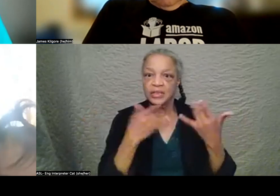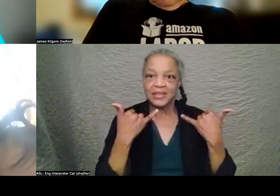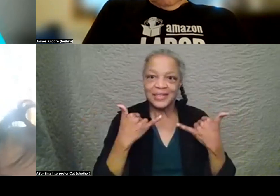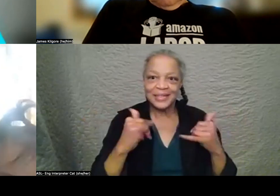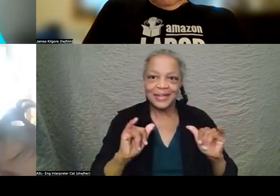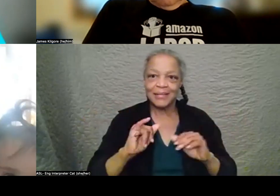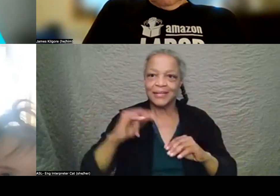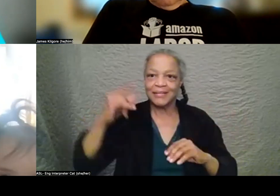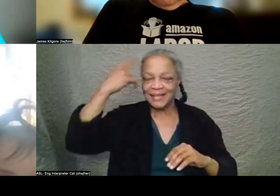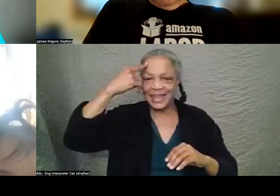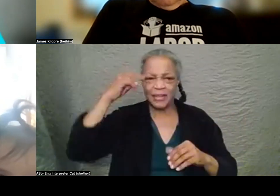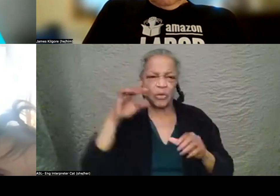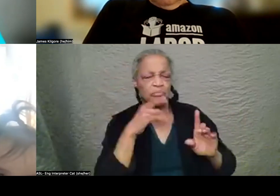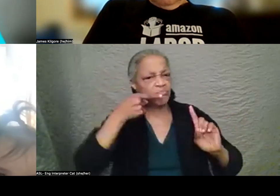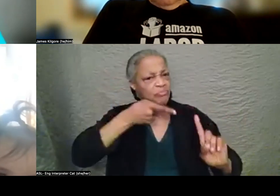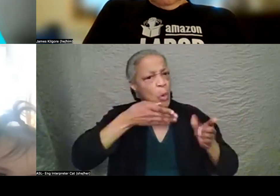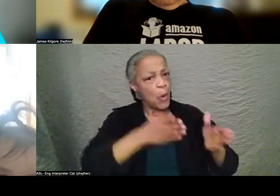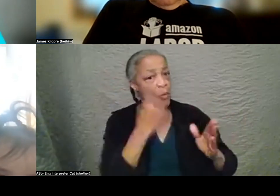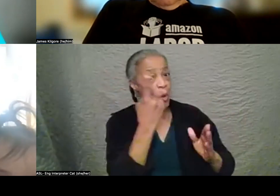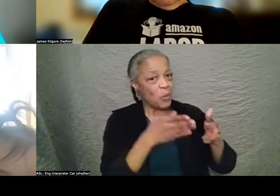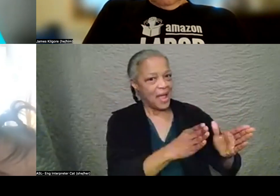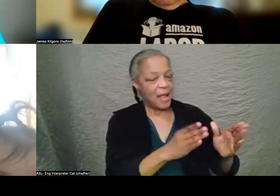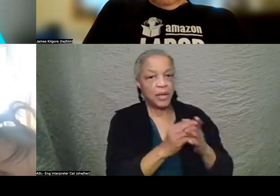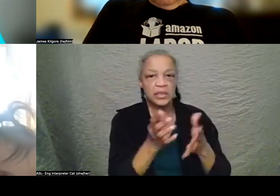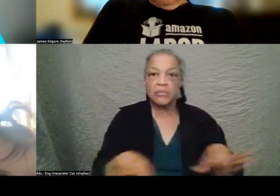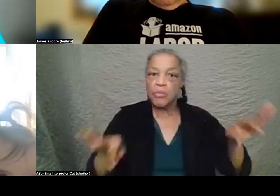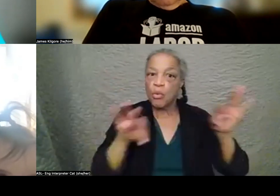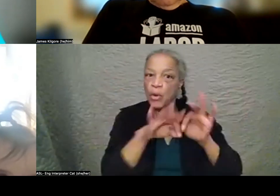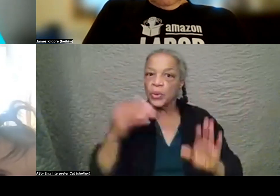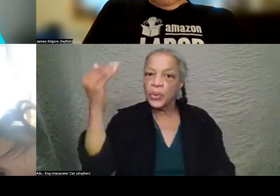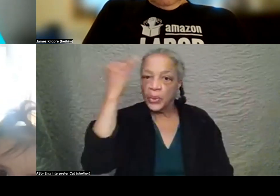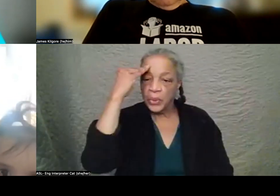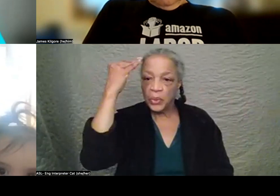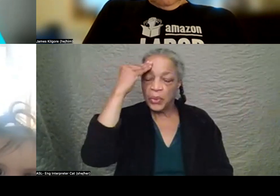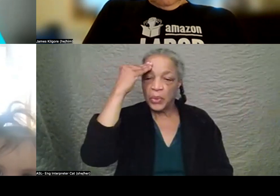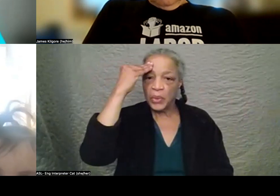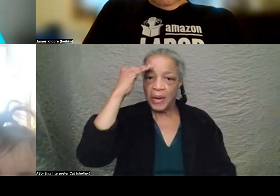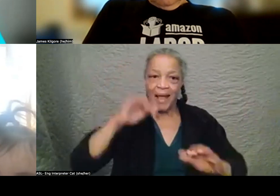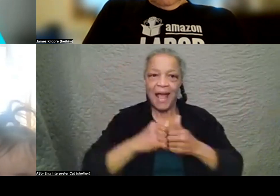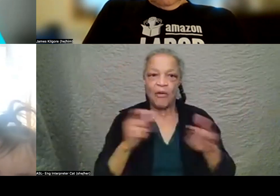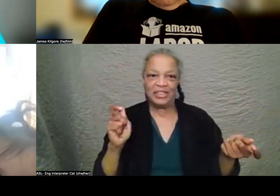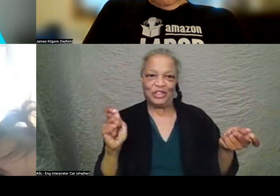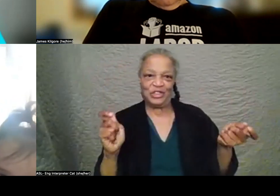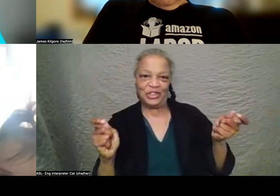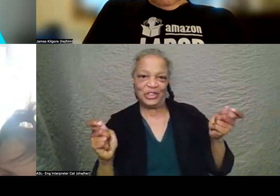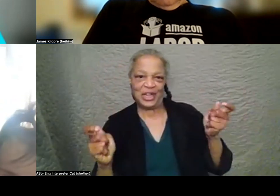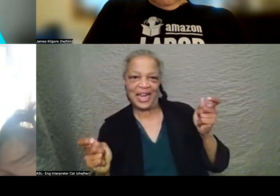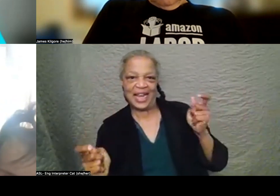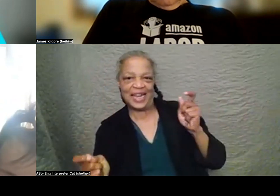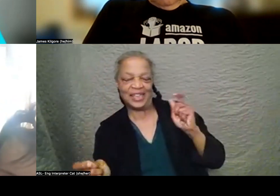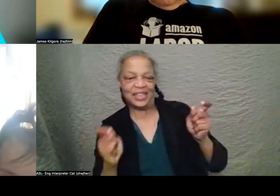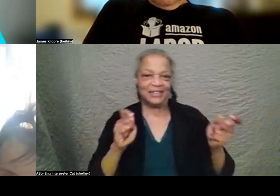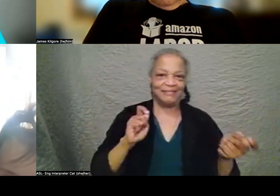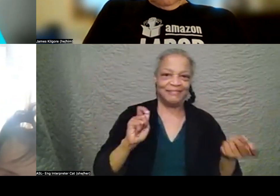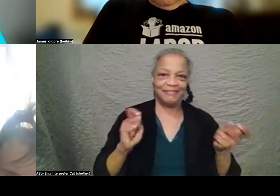thinking that they're doing it in one particular way, but I think it's important to know how it's constantly shifting and how it's constantly changing.